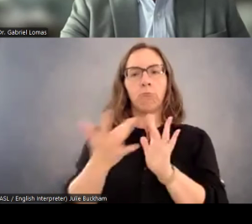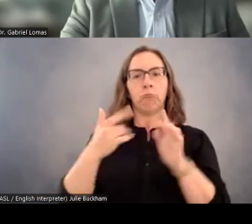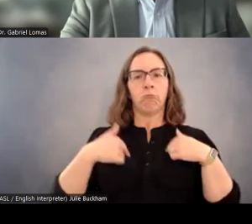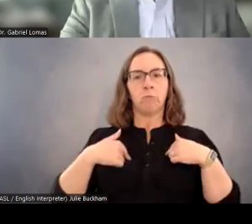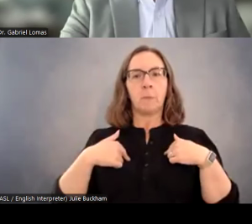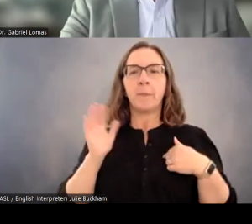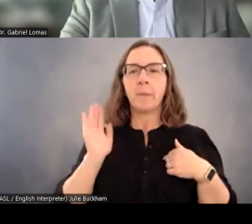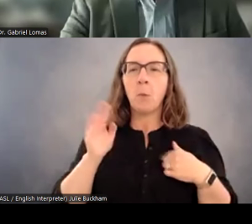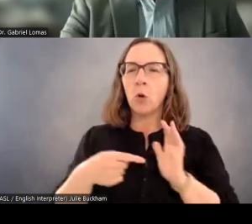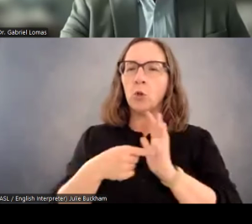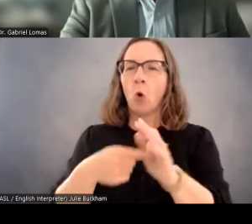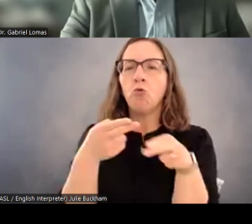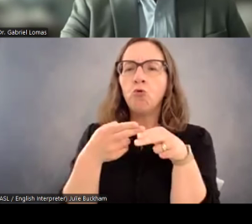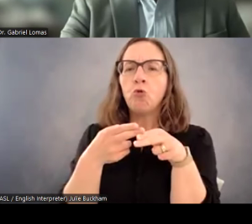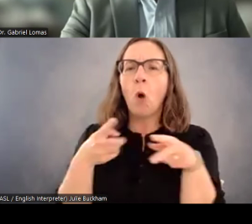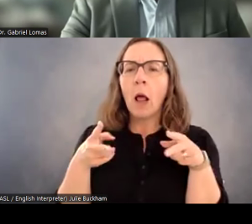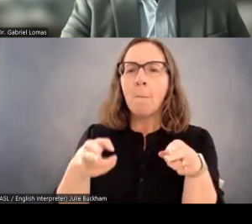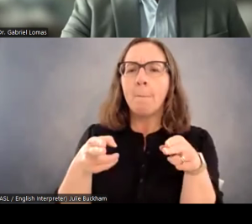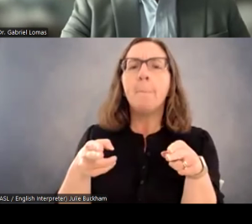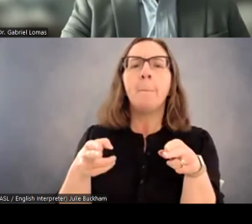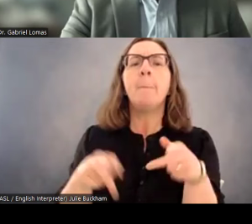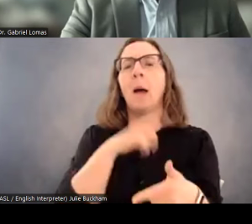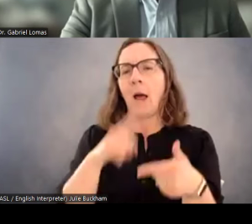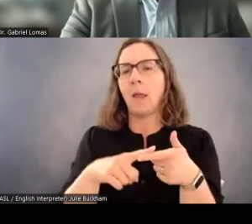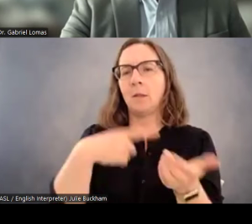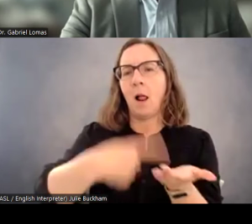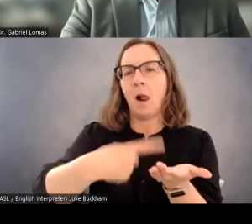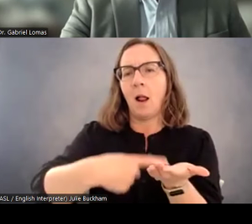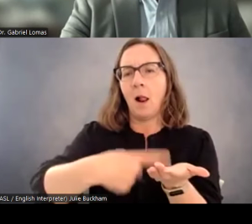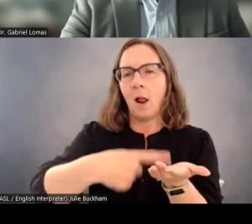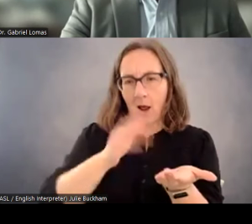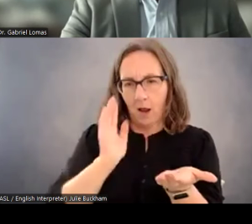show a clip and then discuss what we see.